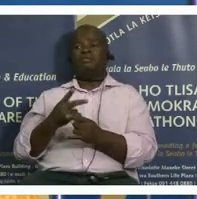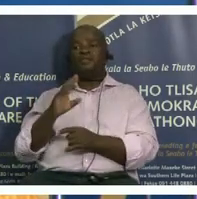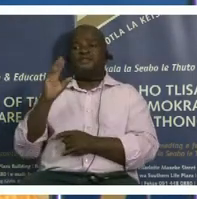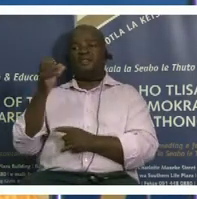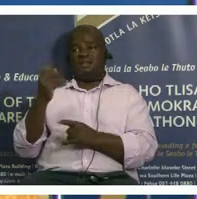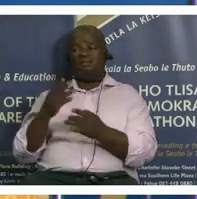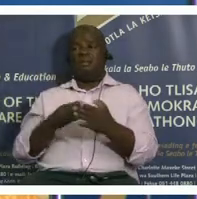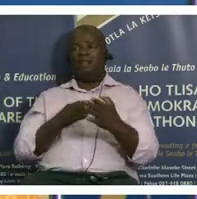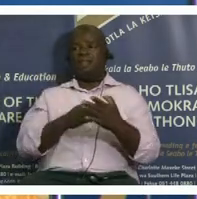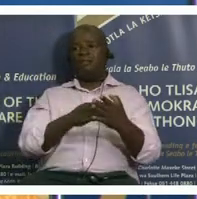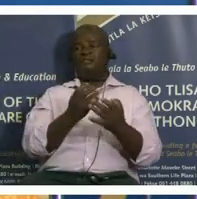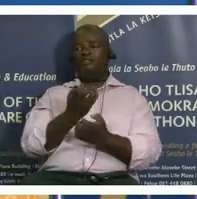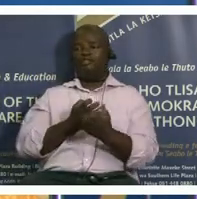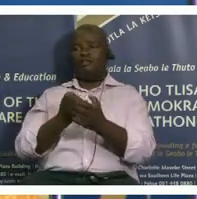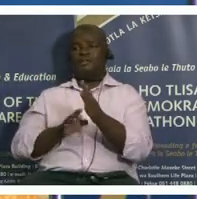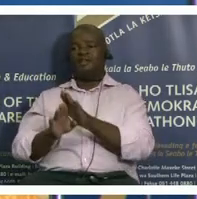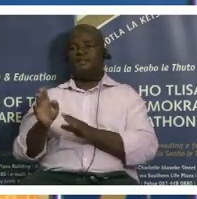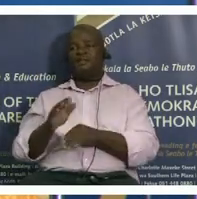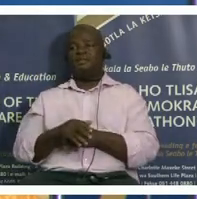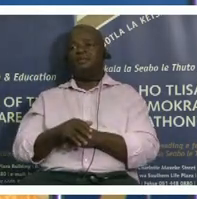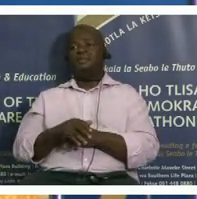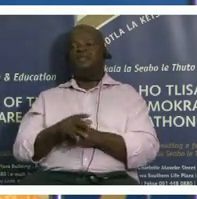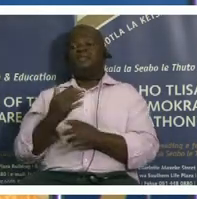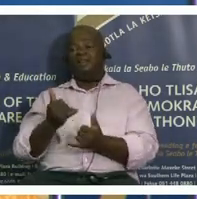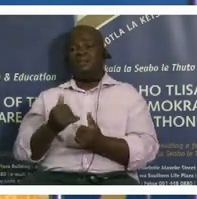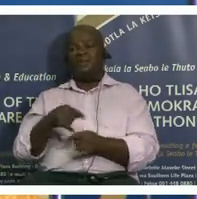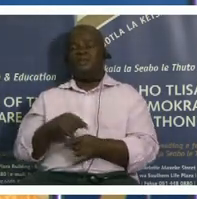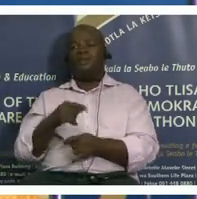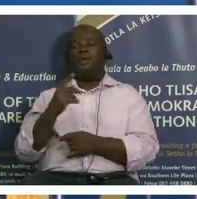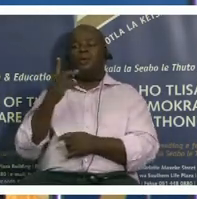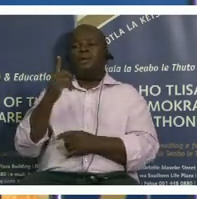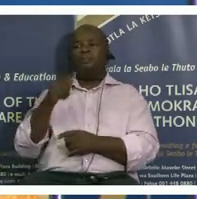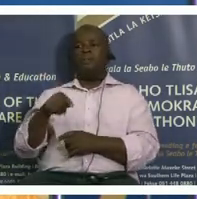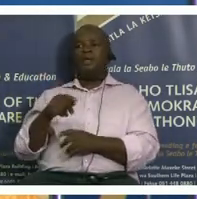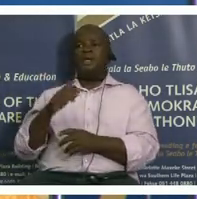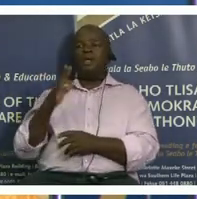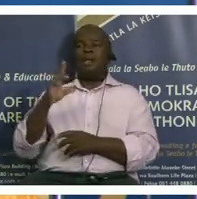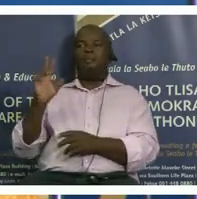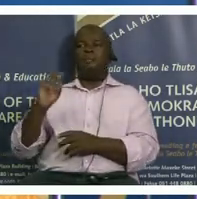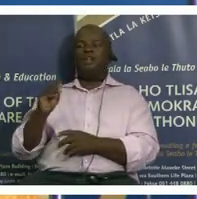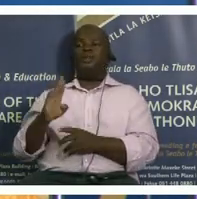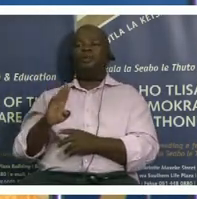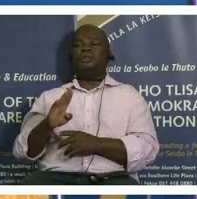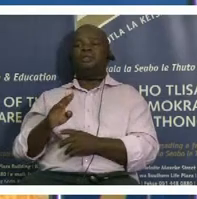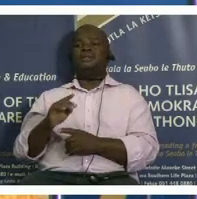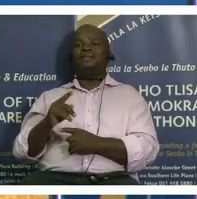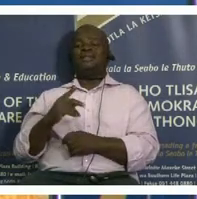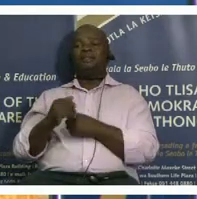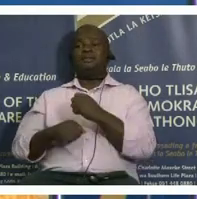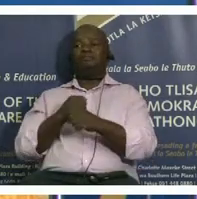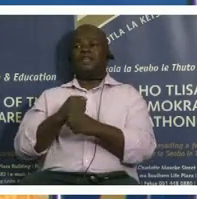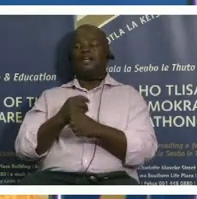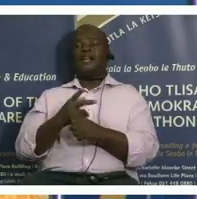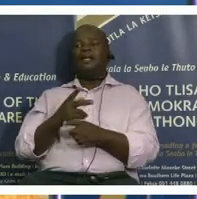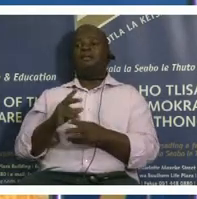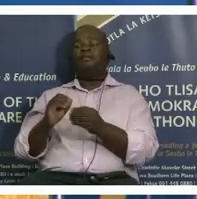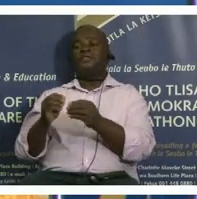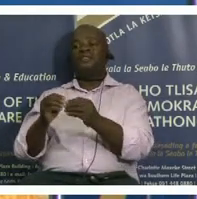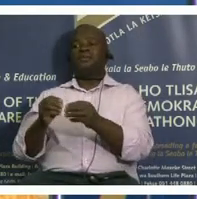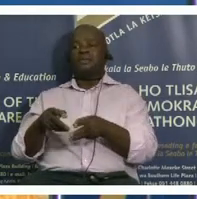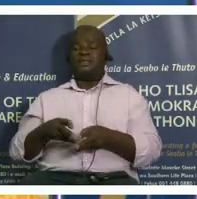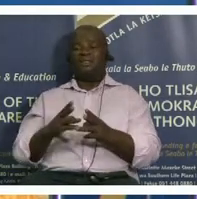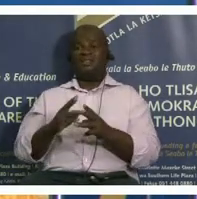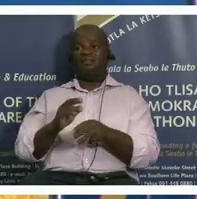development. While we will spend approximately 1.9 billion rands on upgrading and maintaining our